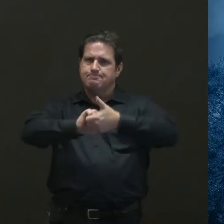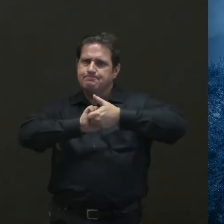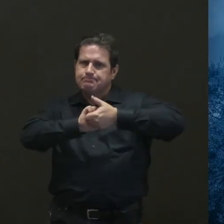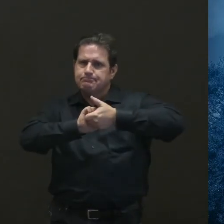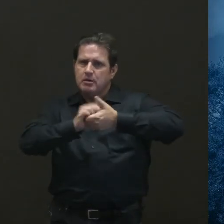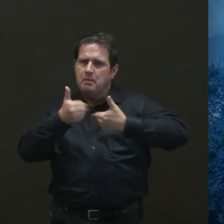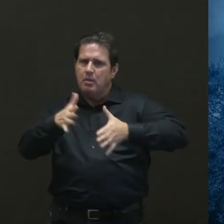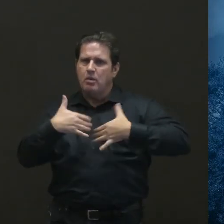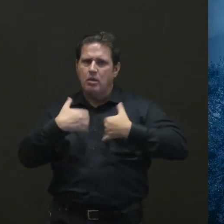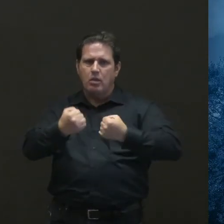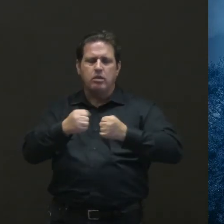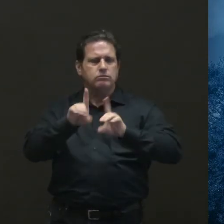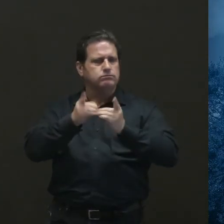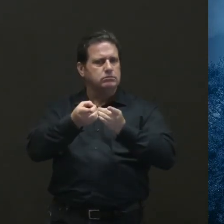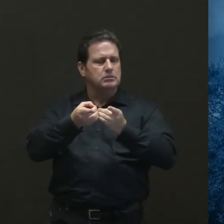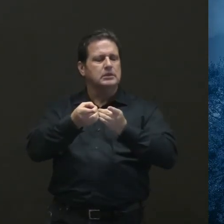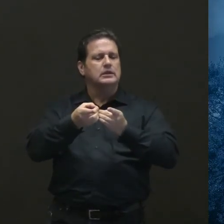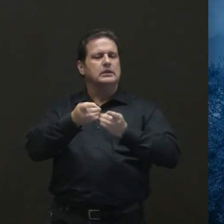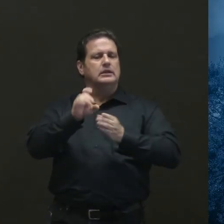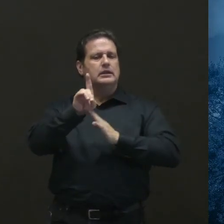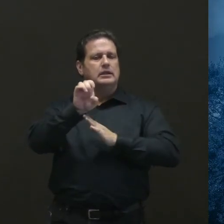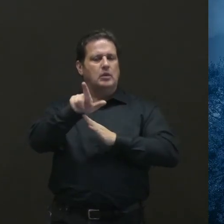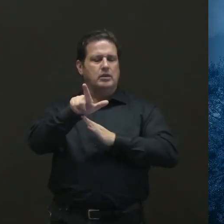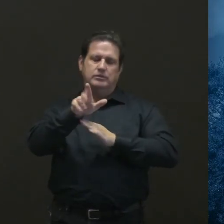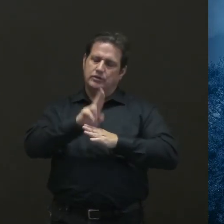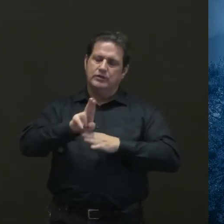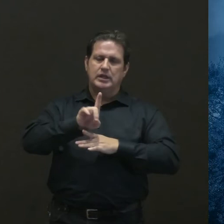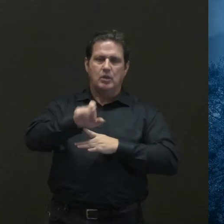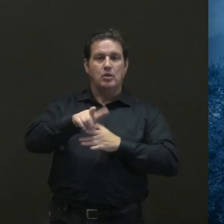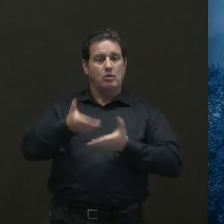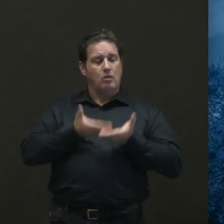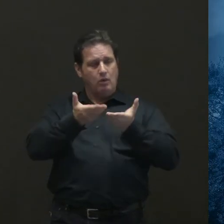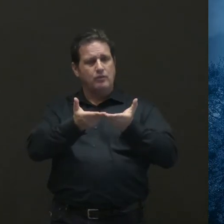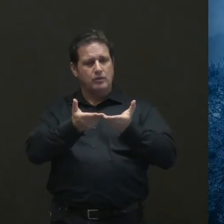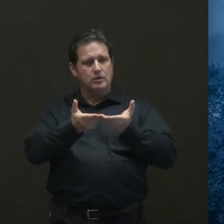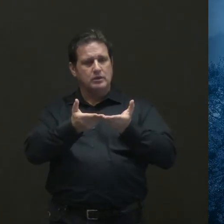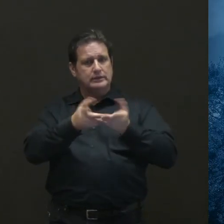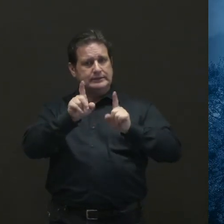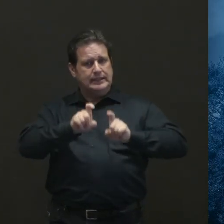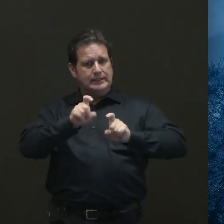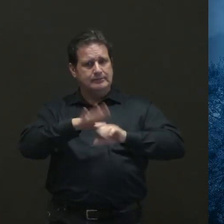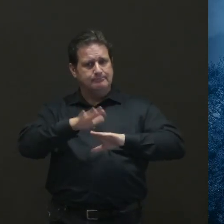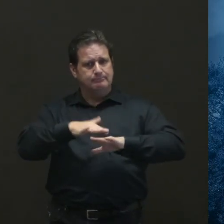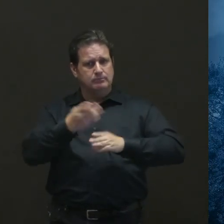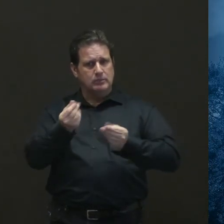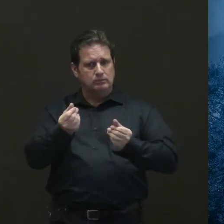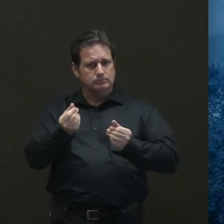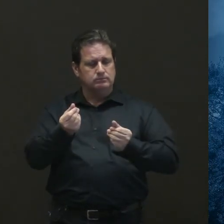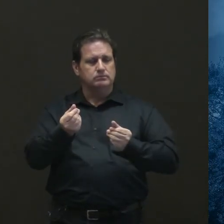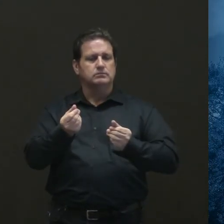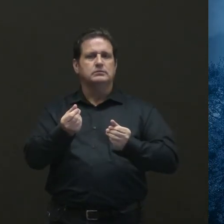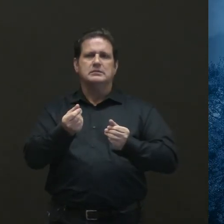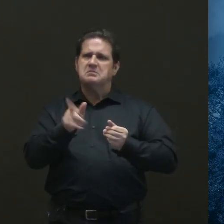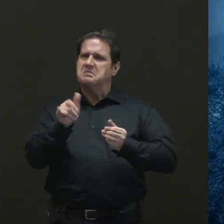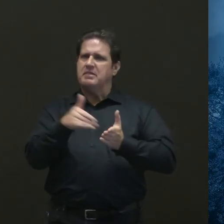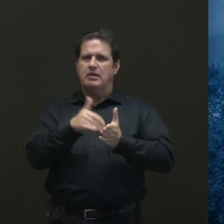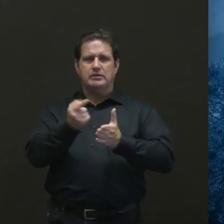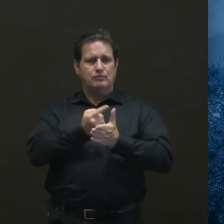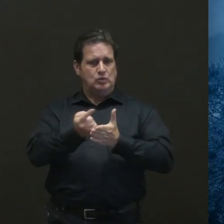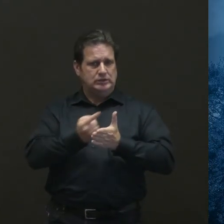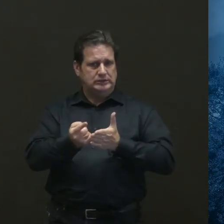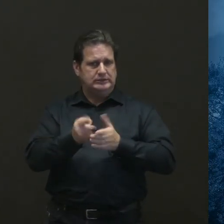time now. Delaware is offering, so the University of Delaware is offering testing as well. They're doing about 1,000 tests a